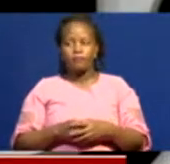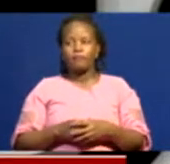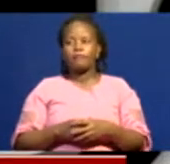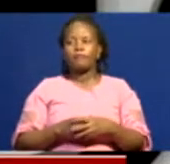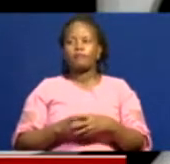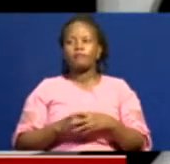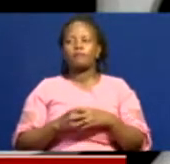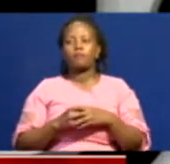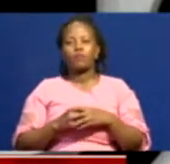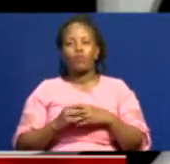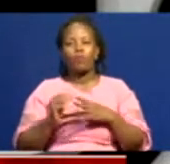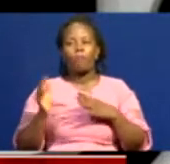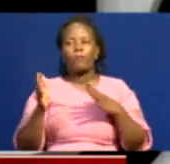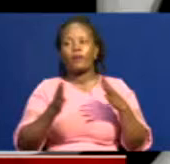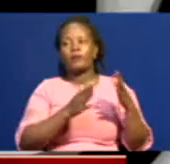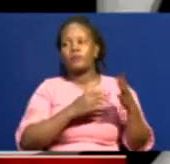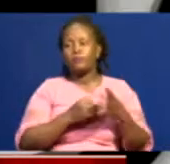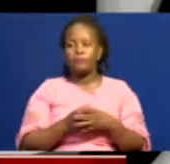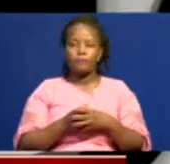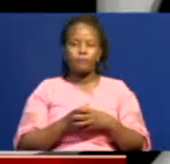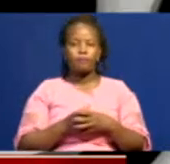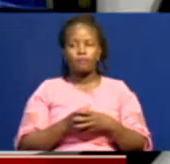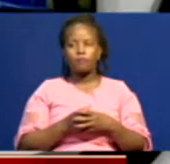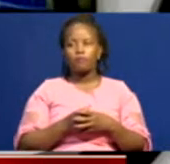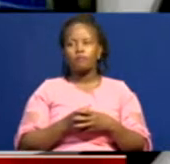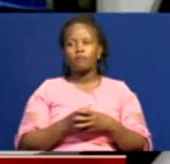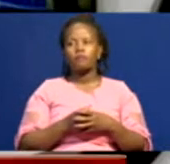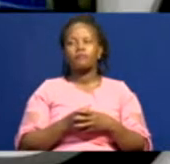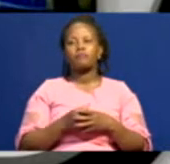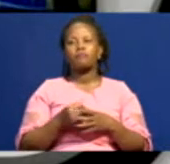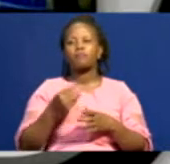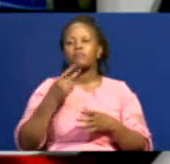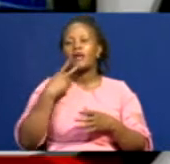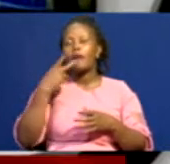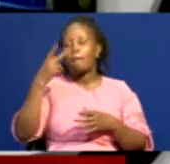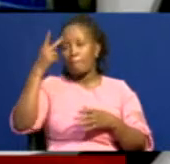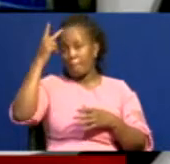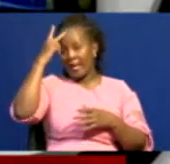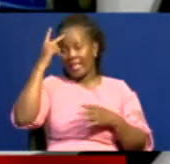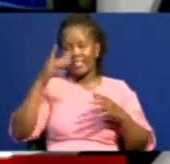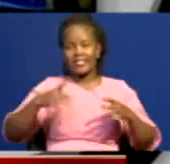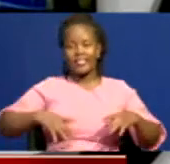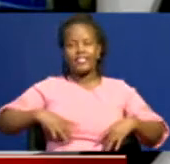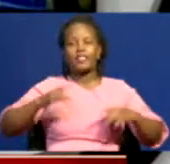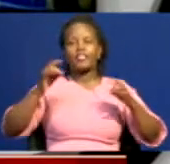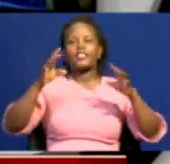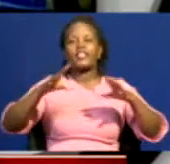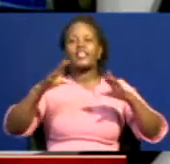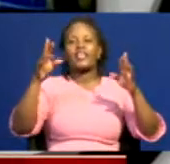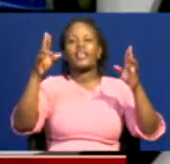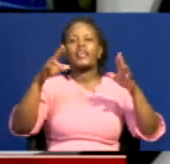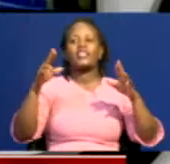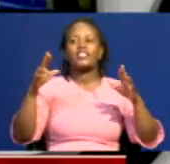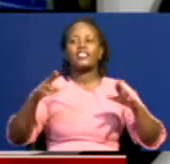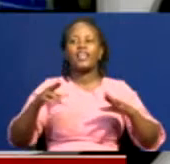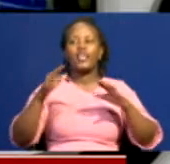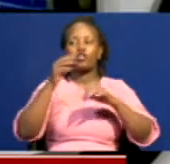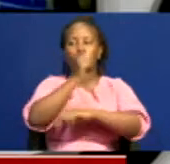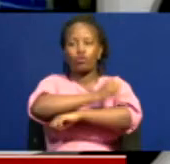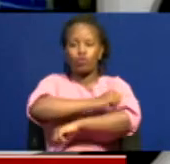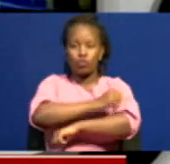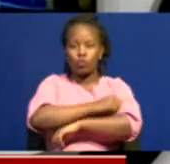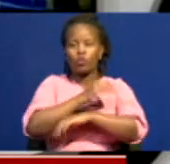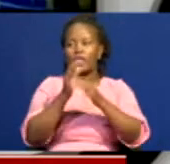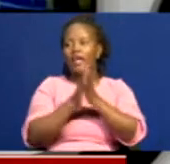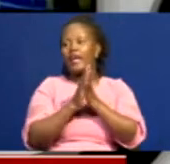Let's go back to a story we highlighted earlier for you. Parents of Kitengela International School in Kajiado County and Set Green Hill Academy in